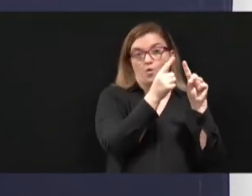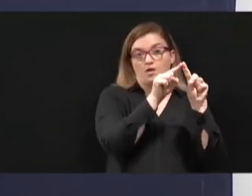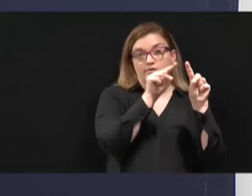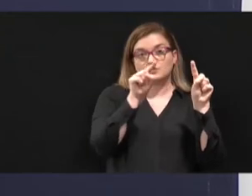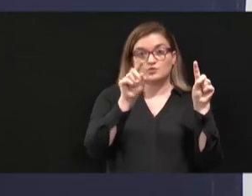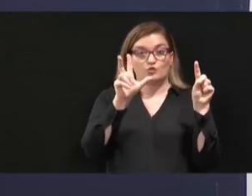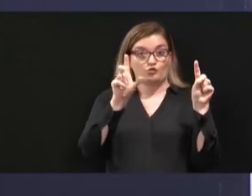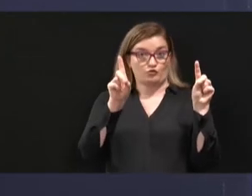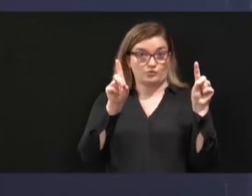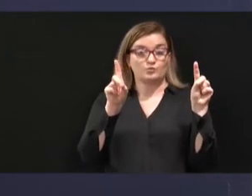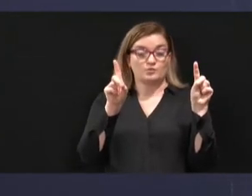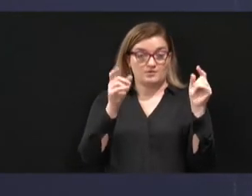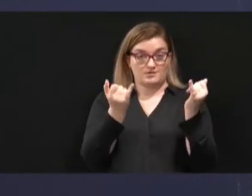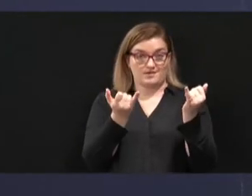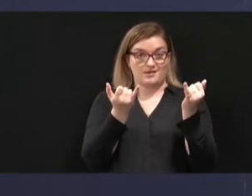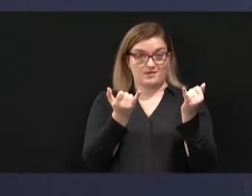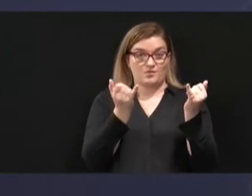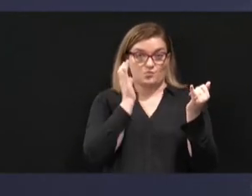31